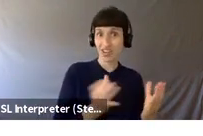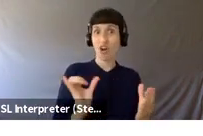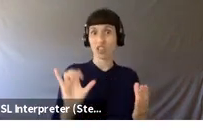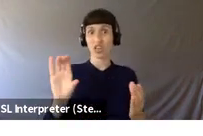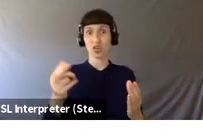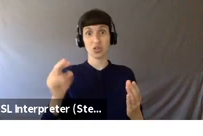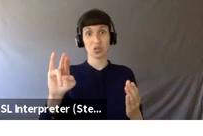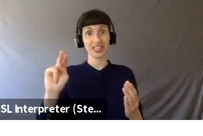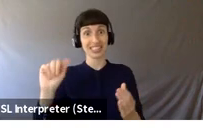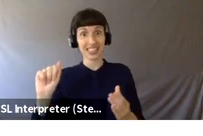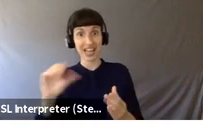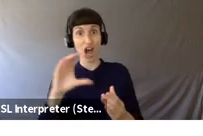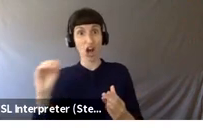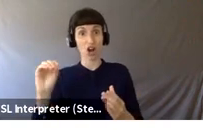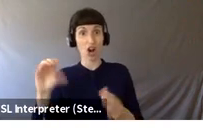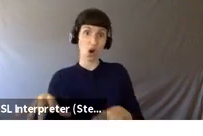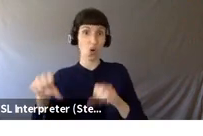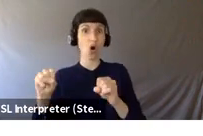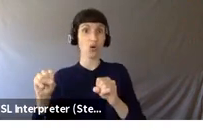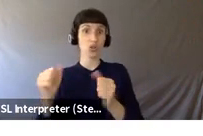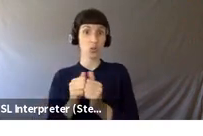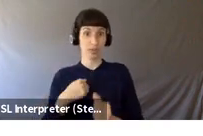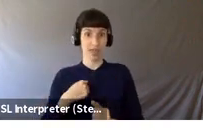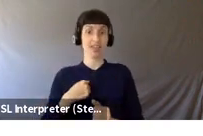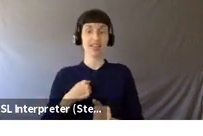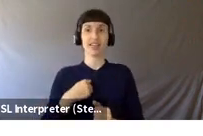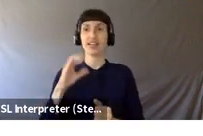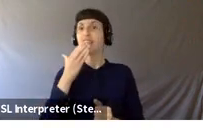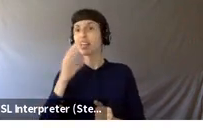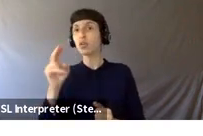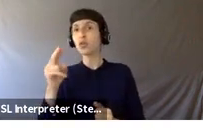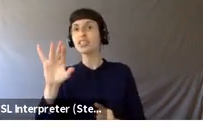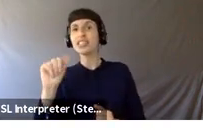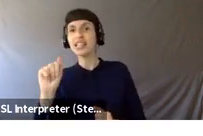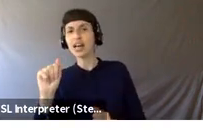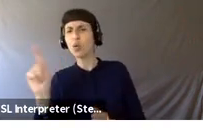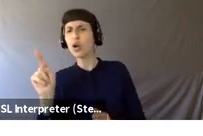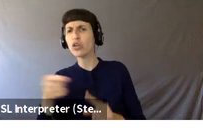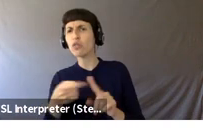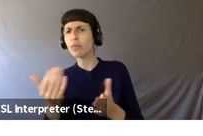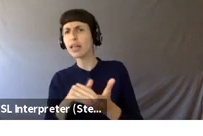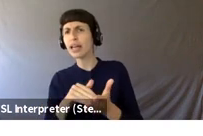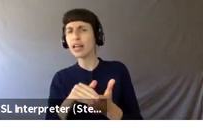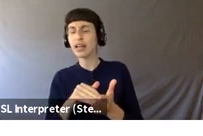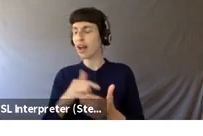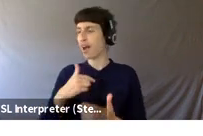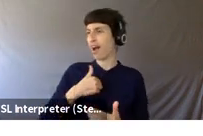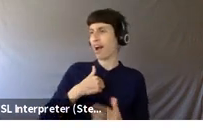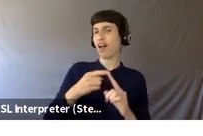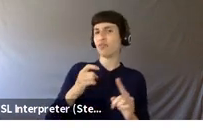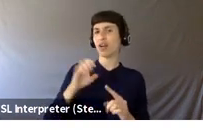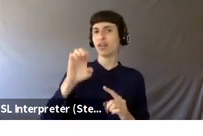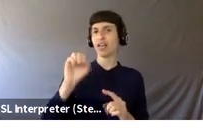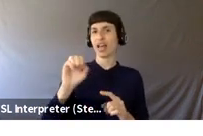Christina, who's co-hosting with me today. Thank you, Christina. And Christina, where are you from again? I'm joining in from ESD 112